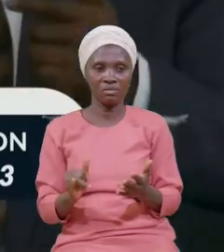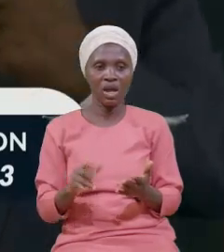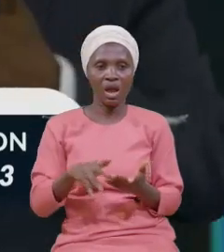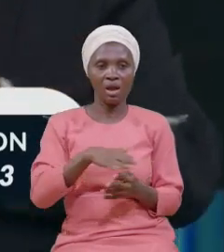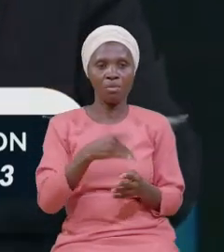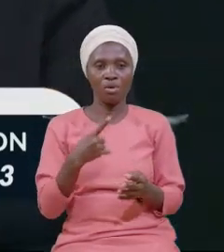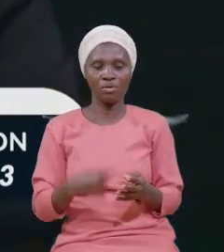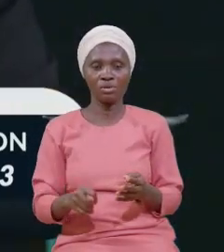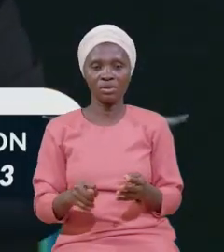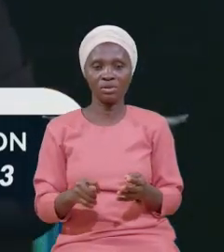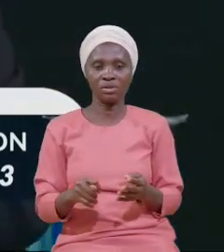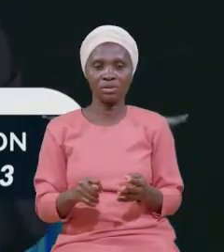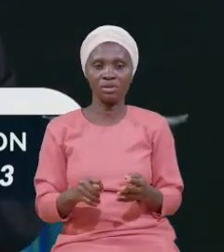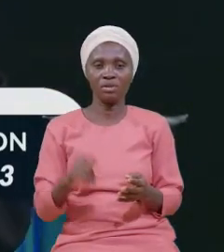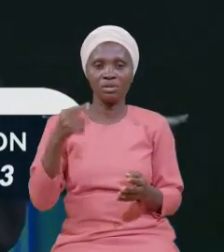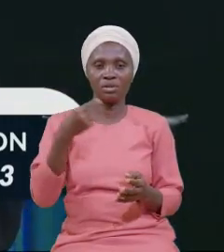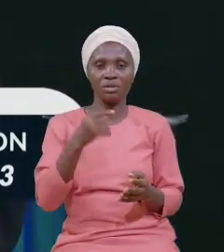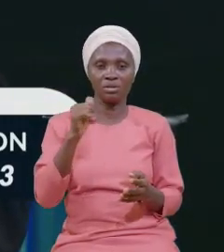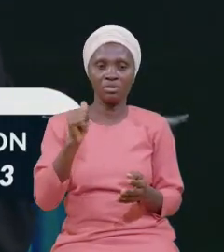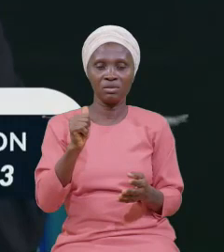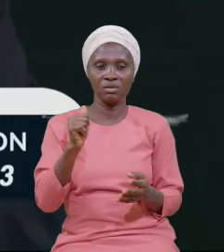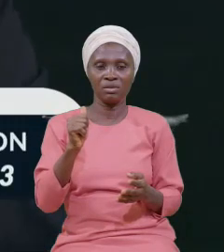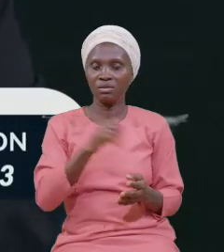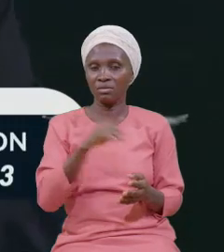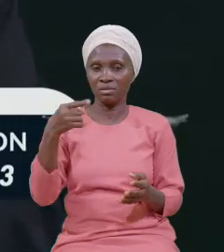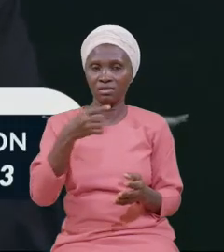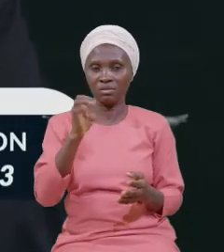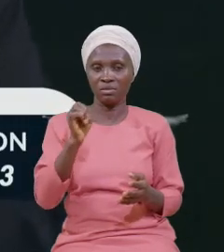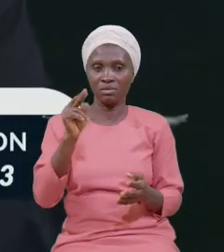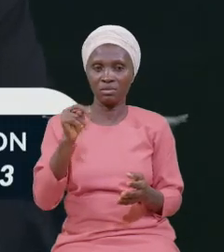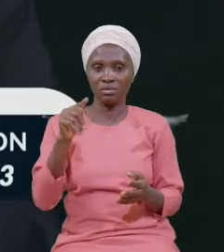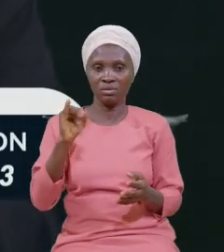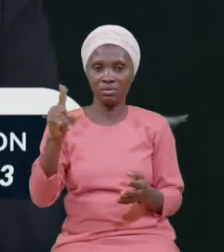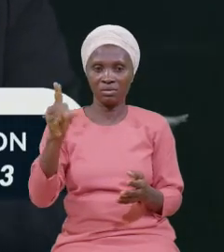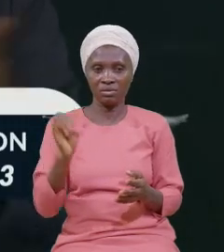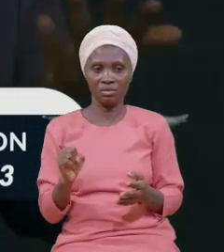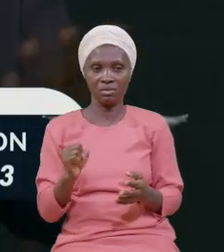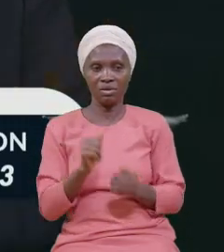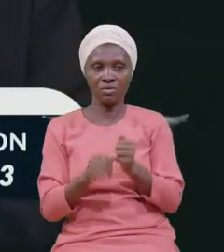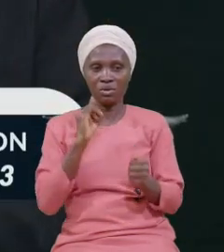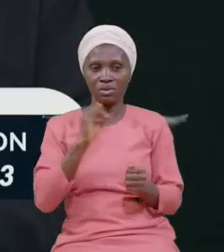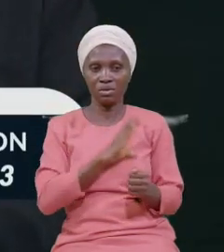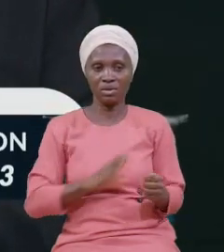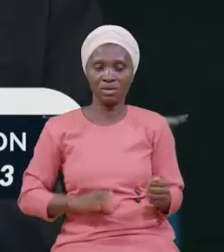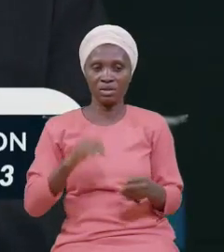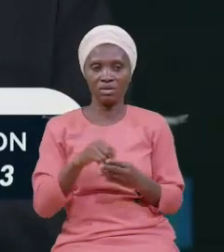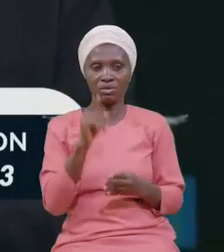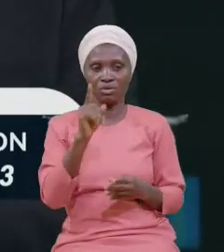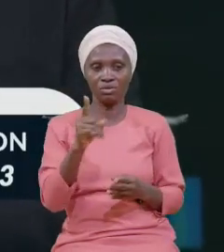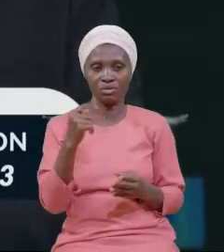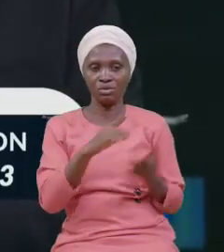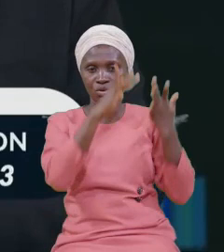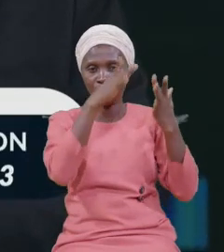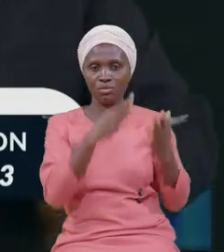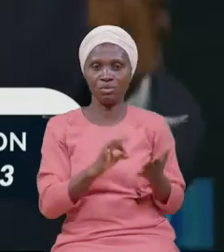Christ in you, the hope of glory. Christ in your heart, the hope